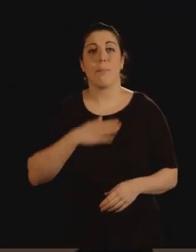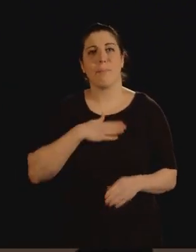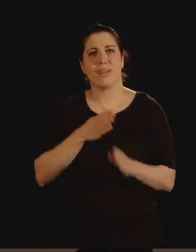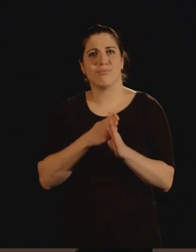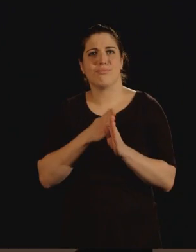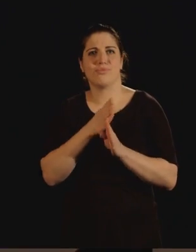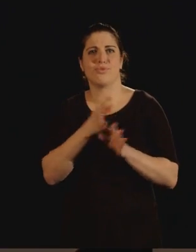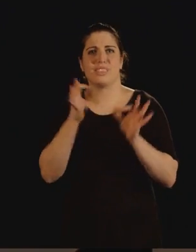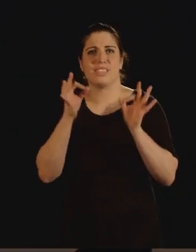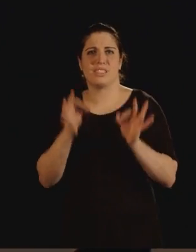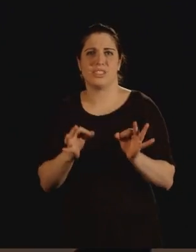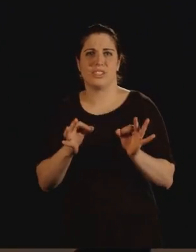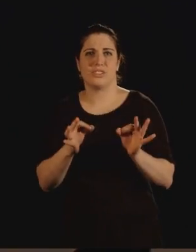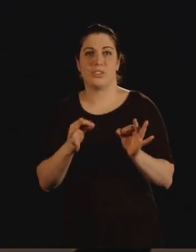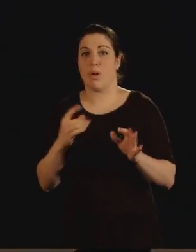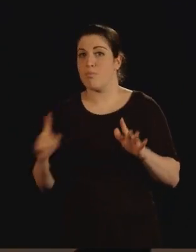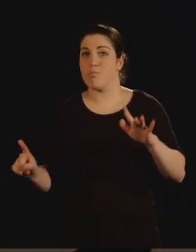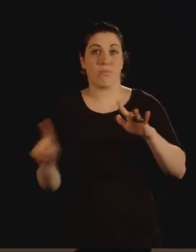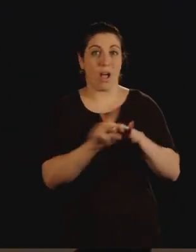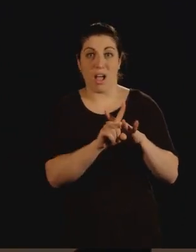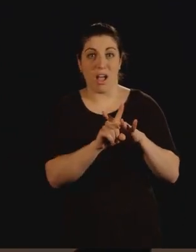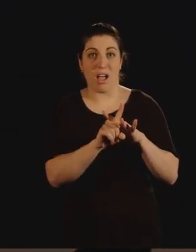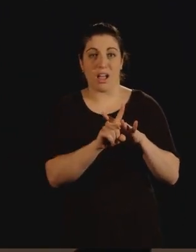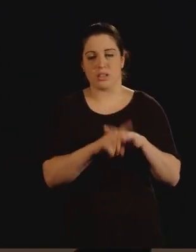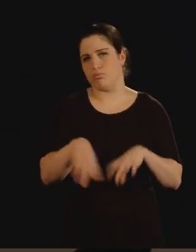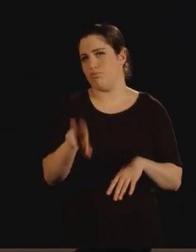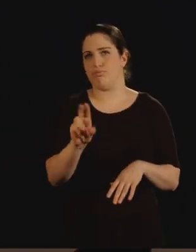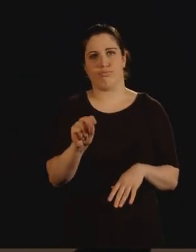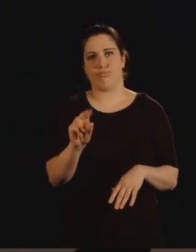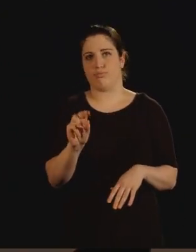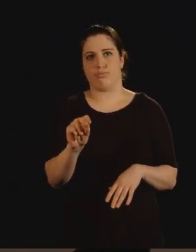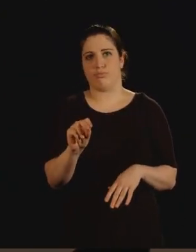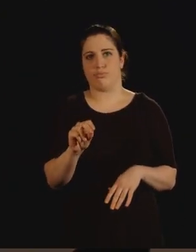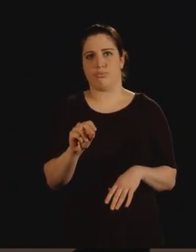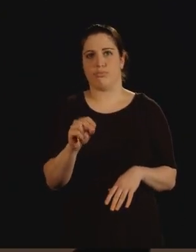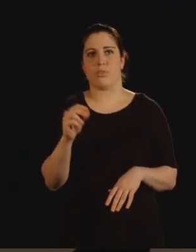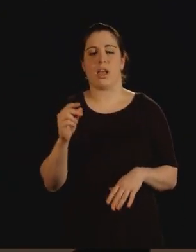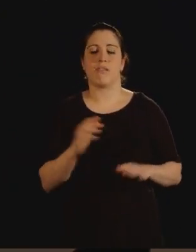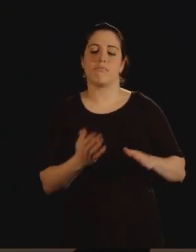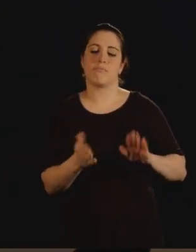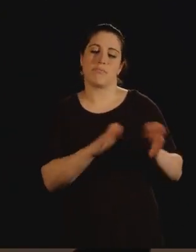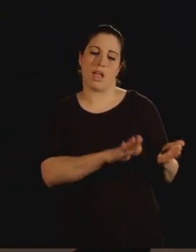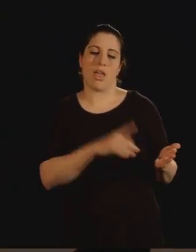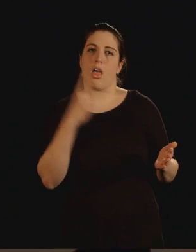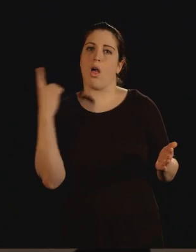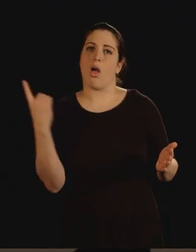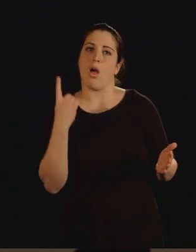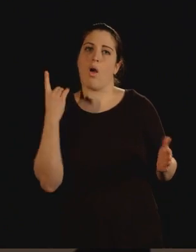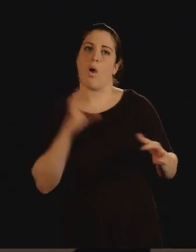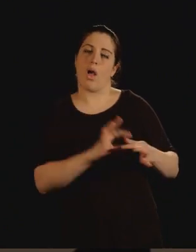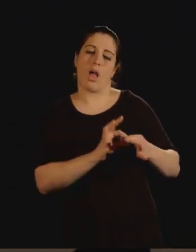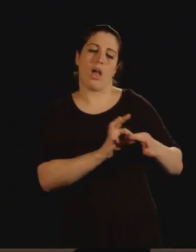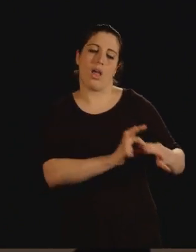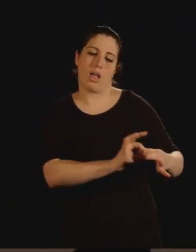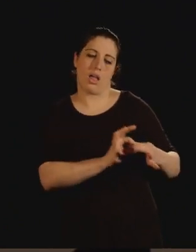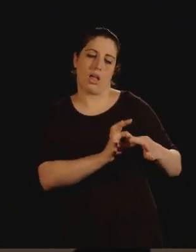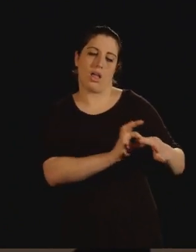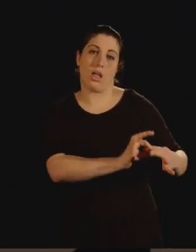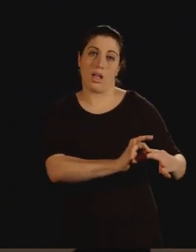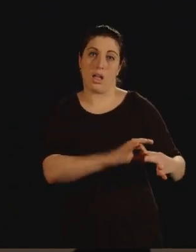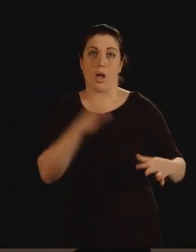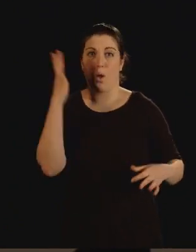So my career, it's a calling far greater than me. It's predestined, perhaps. And that's because as a